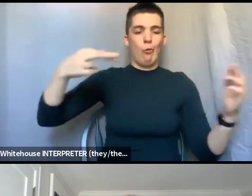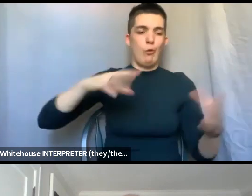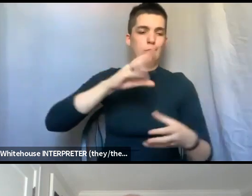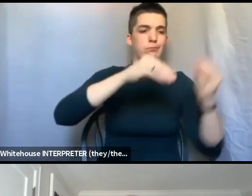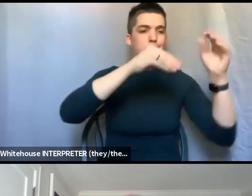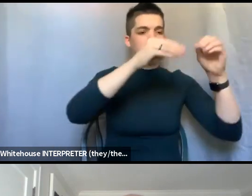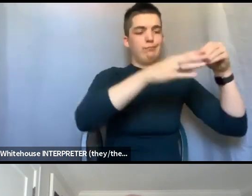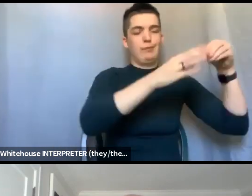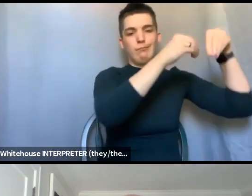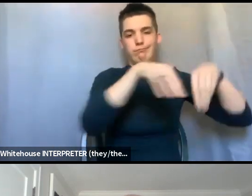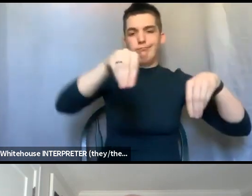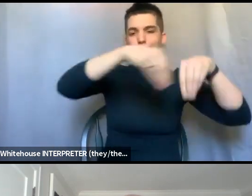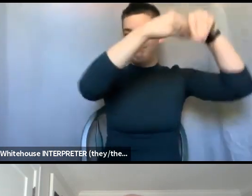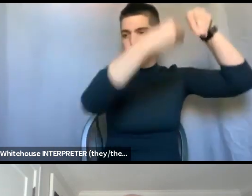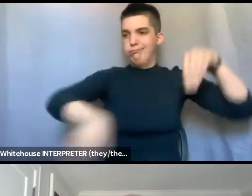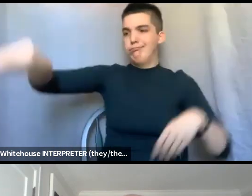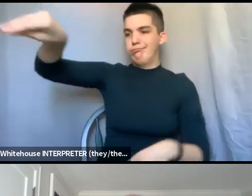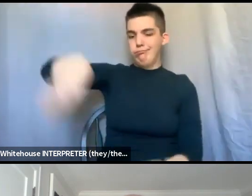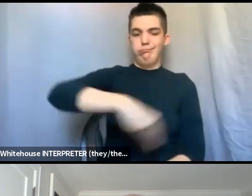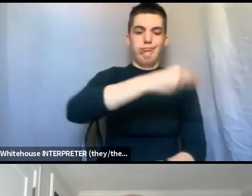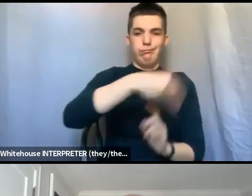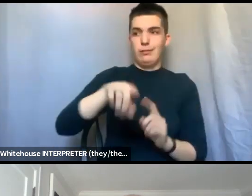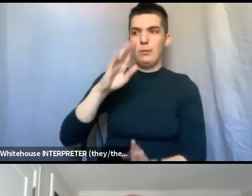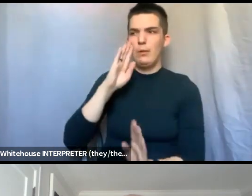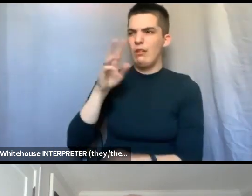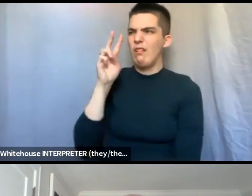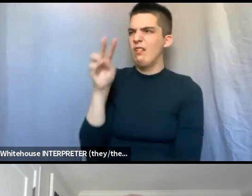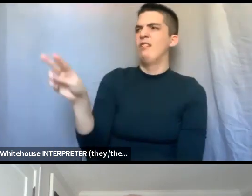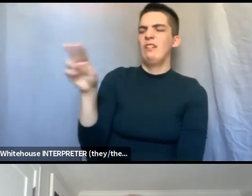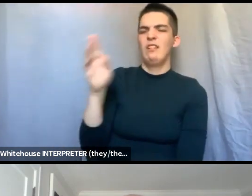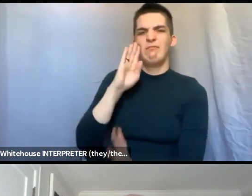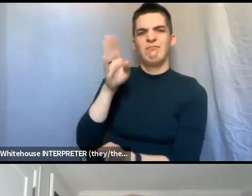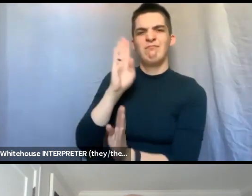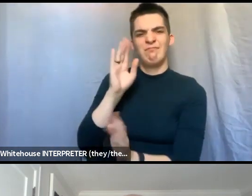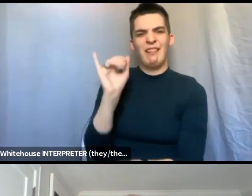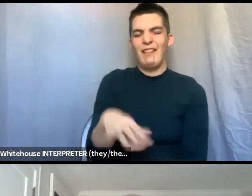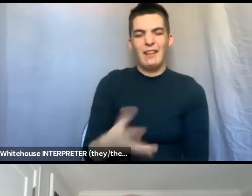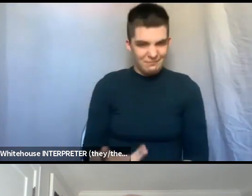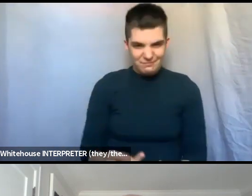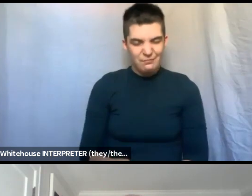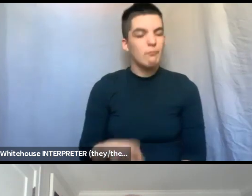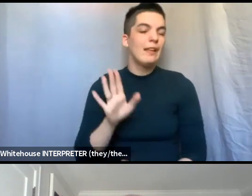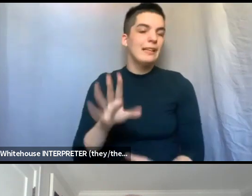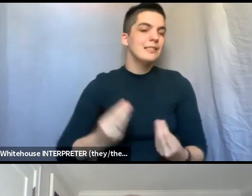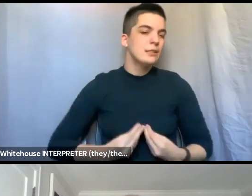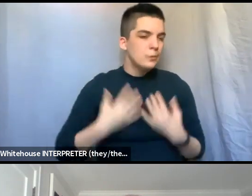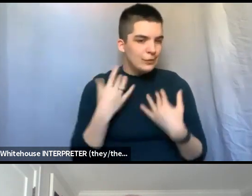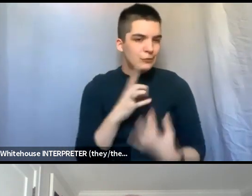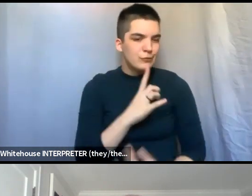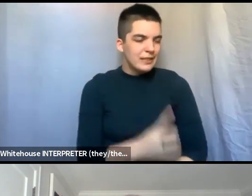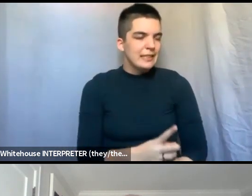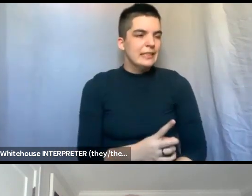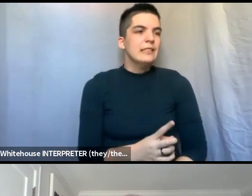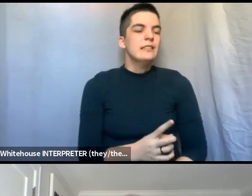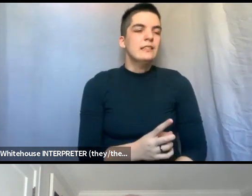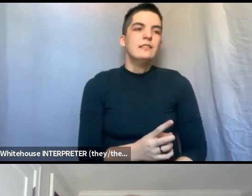And that'll get their attention. Yeah, this is Adrian. I mean, his inspiration was so